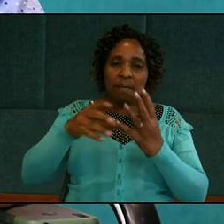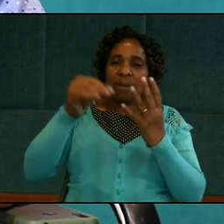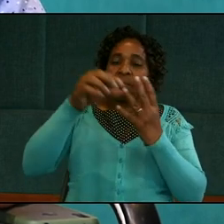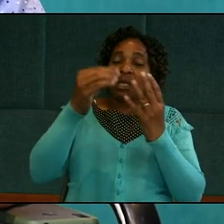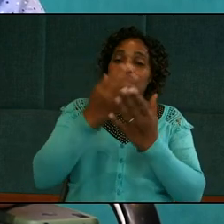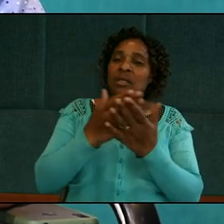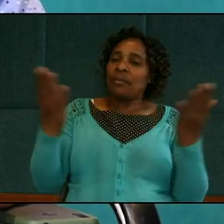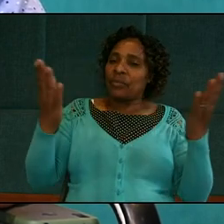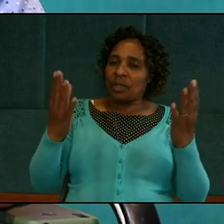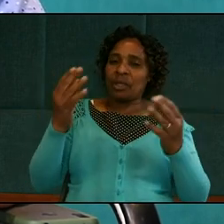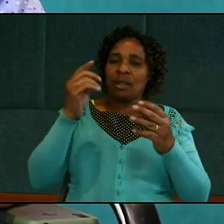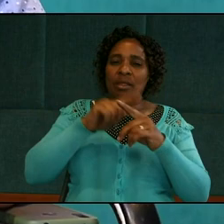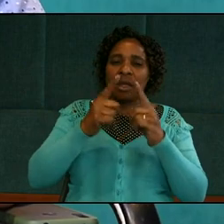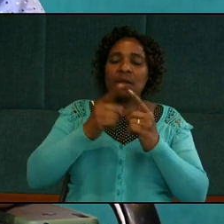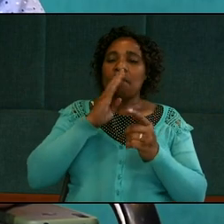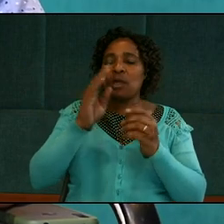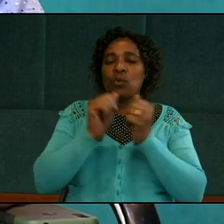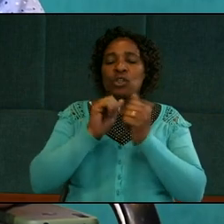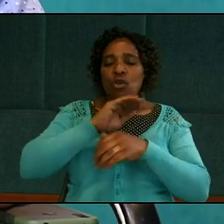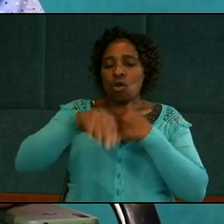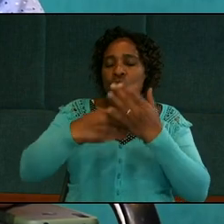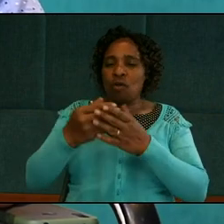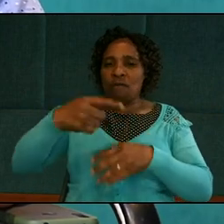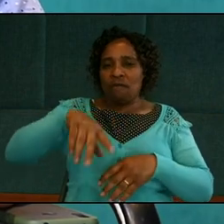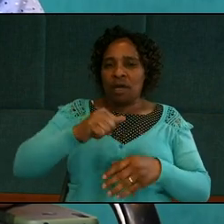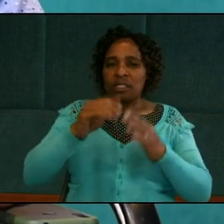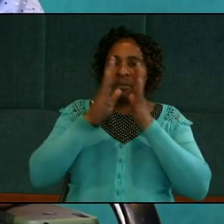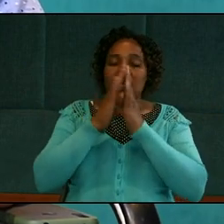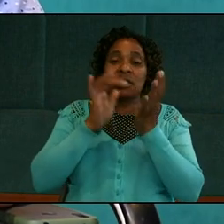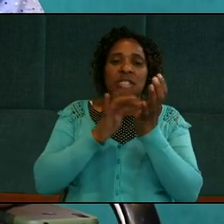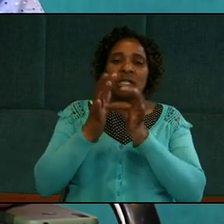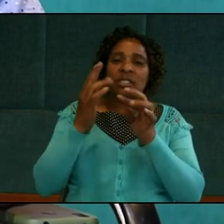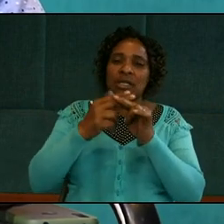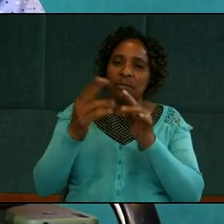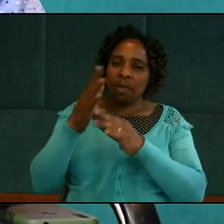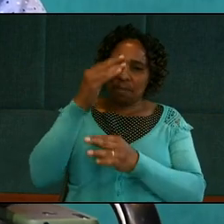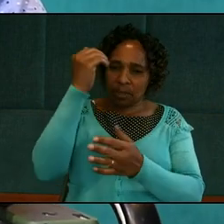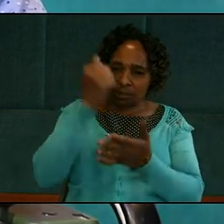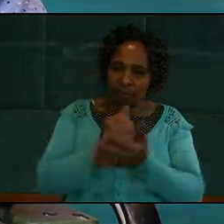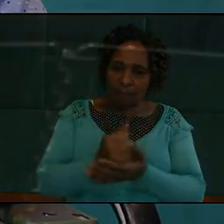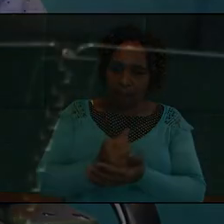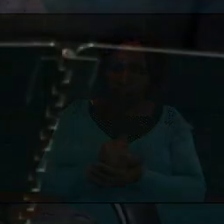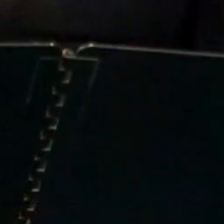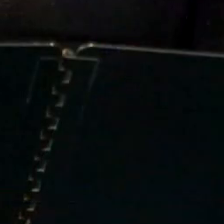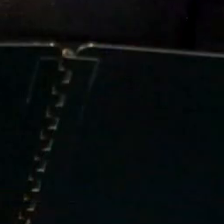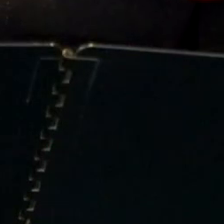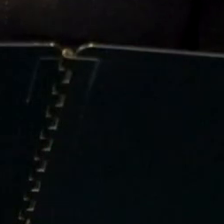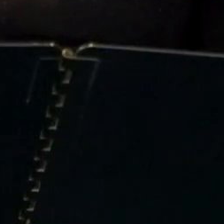something, and may you be with all of us. For this I pray in Jesus' name. Amen. Amen. Amen.